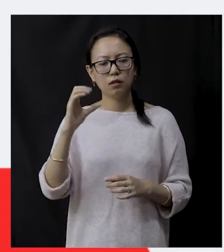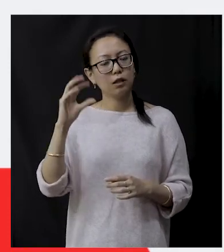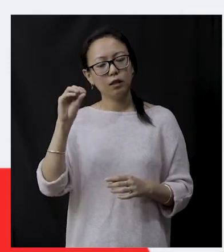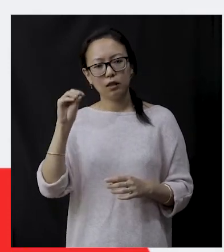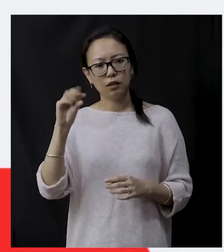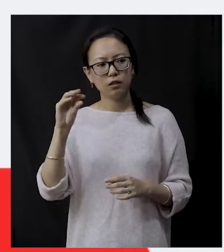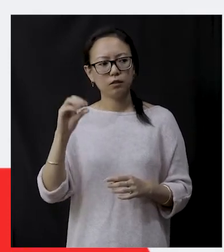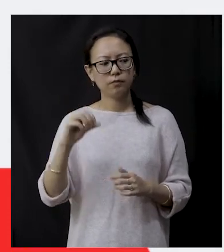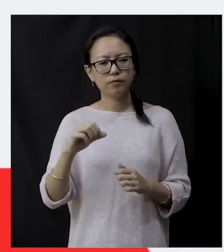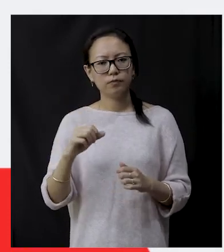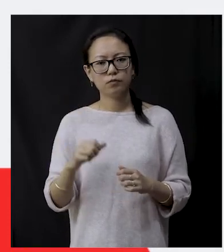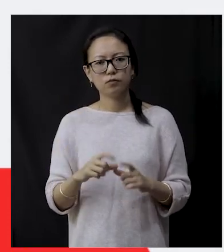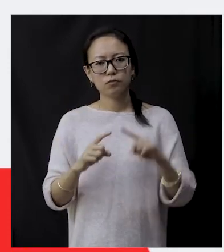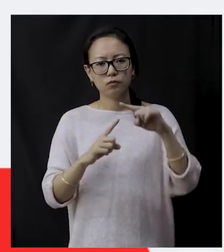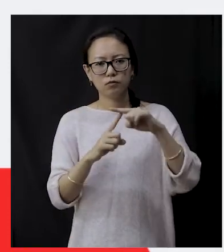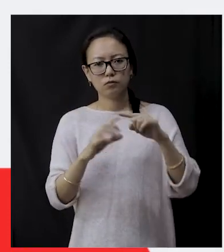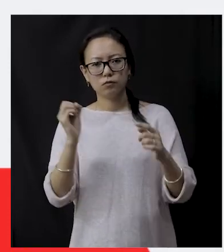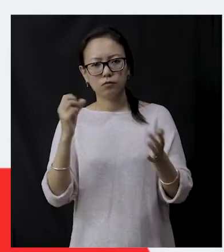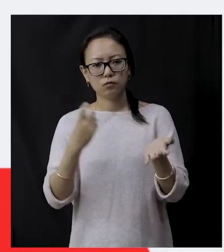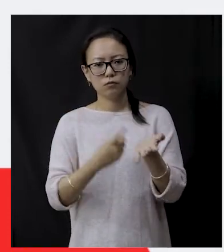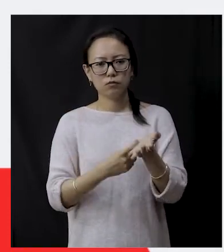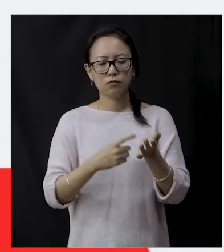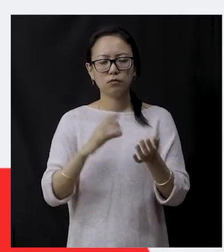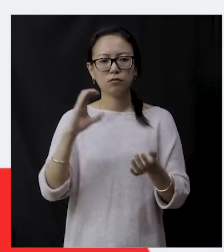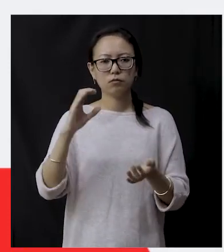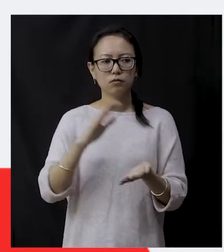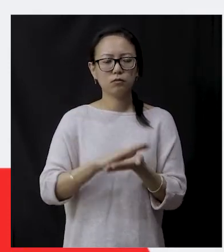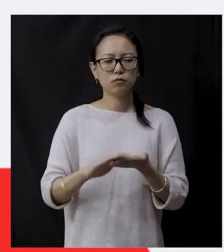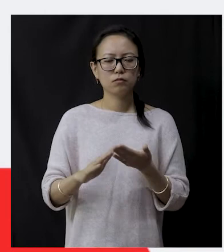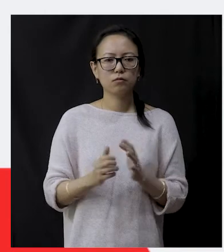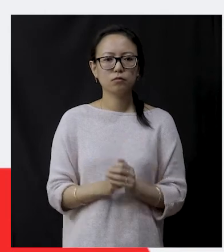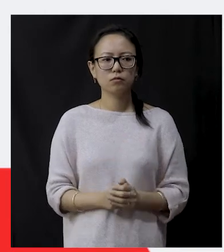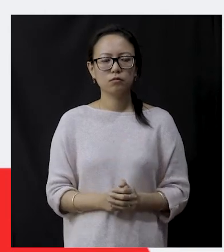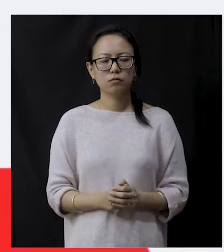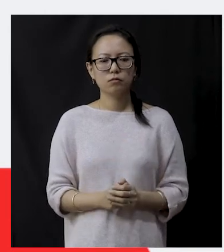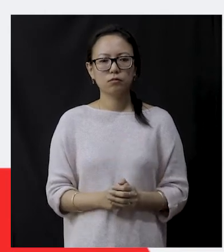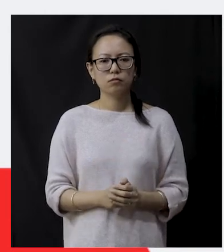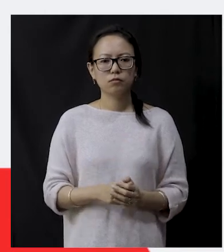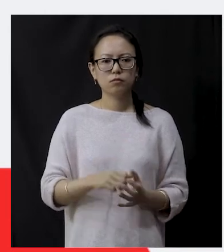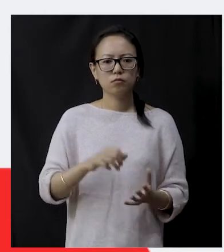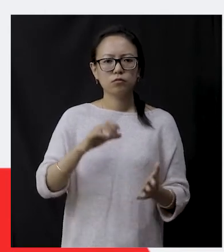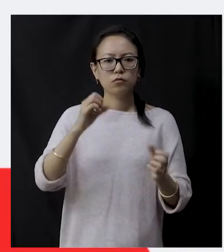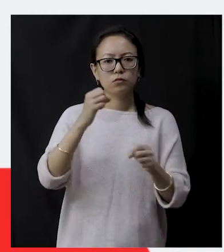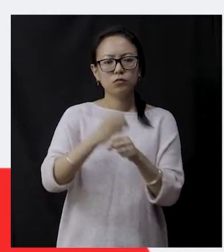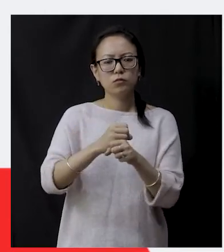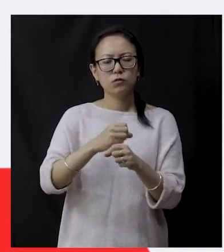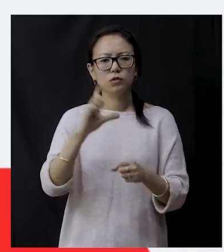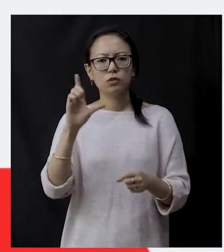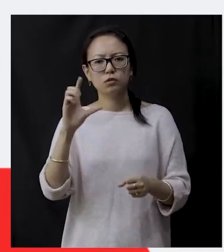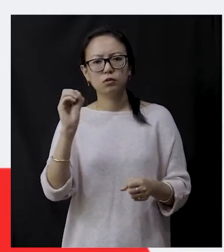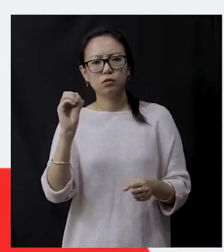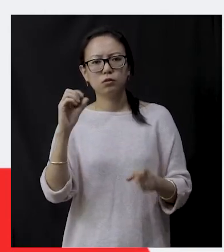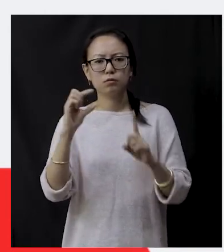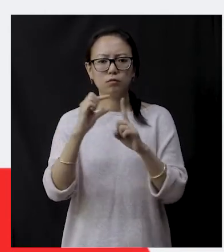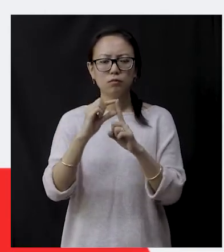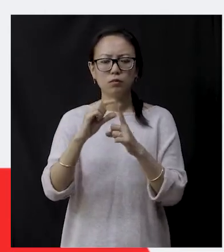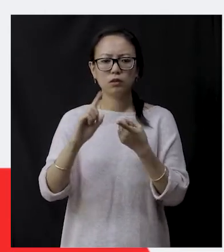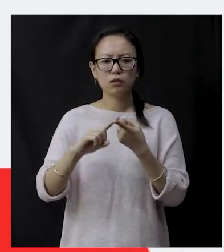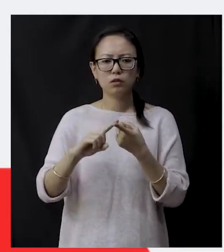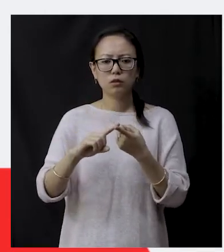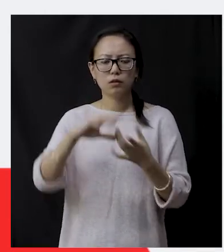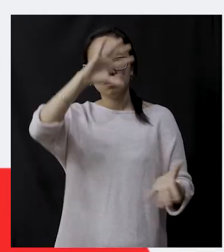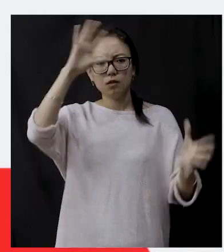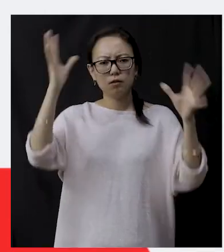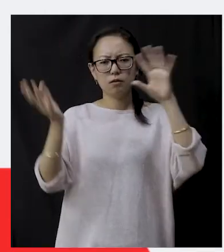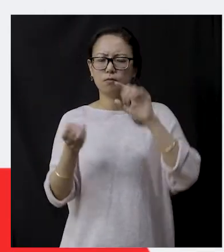just the model of the Earth. And I'm sure you're familiar with this. This is